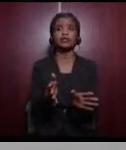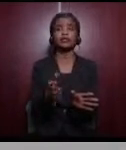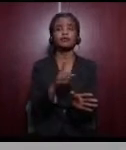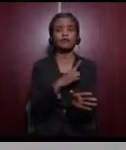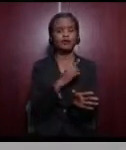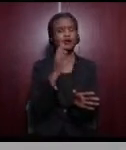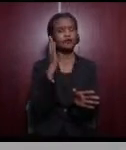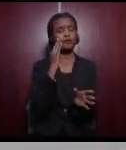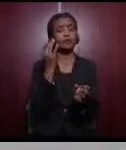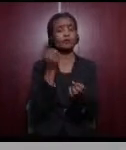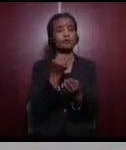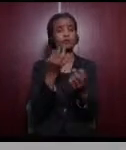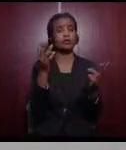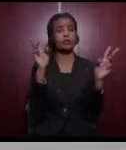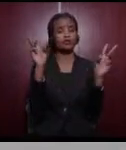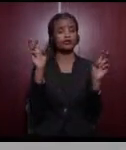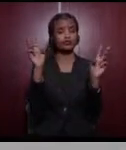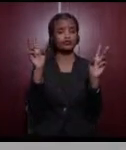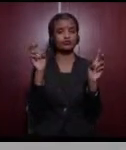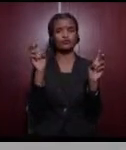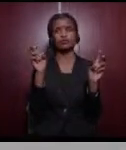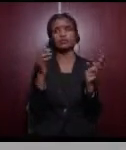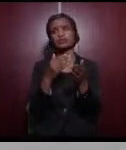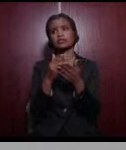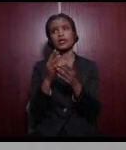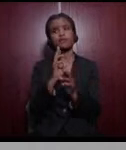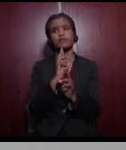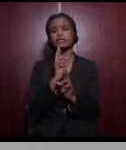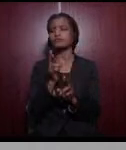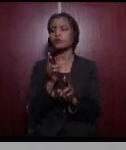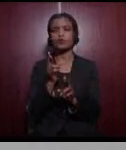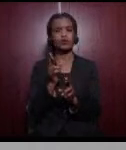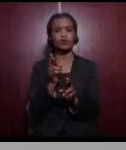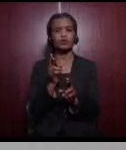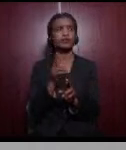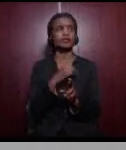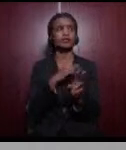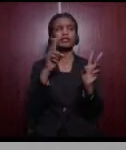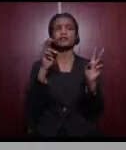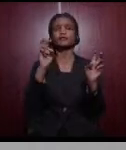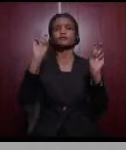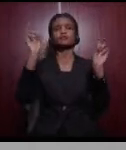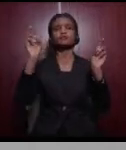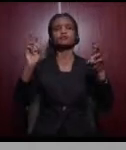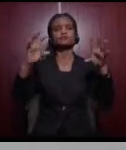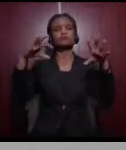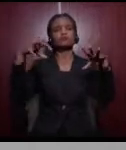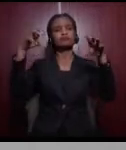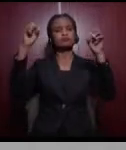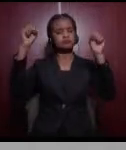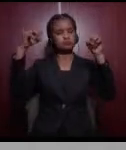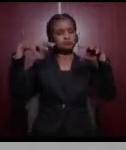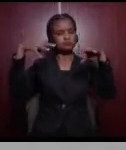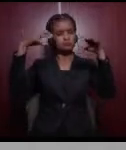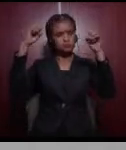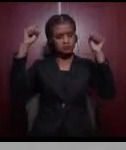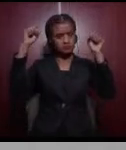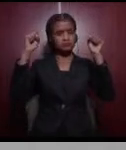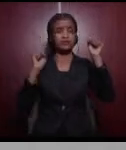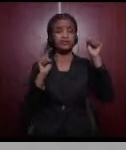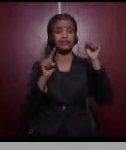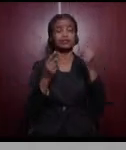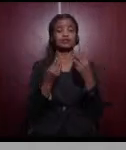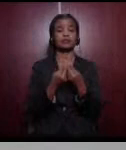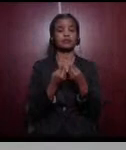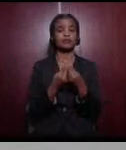issues that we did not respond to. Issue of load shedding, it's something that we will be able